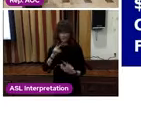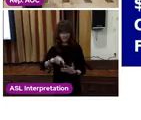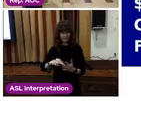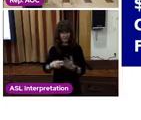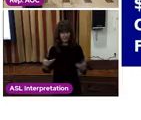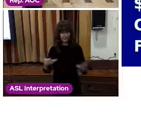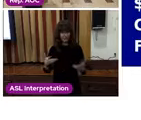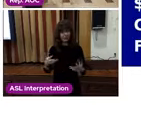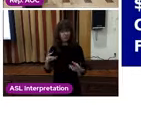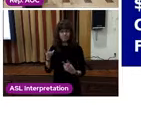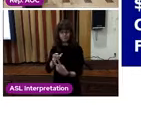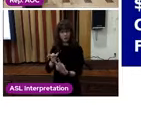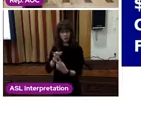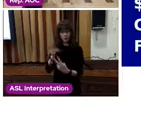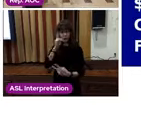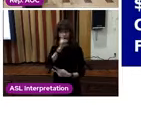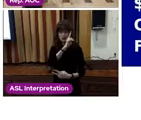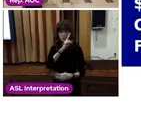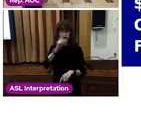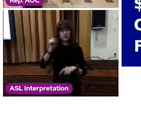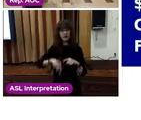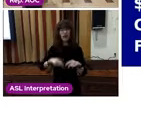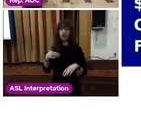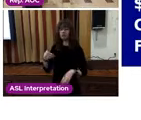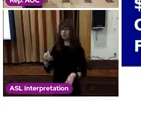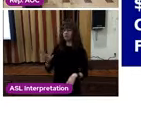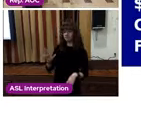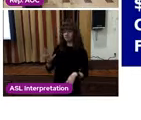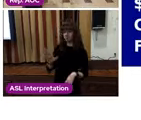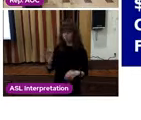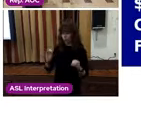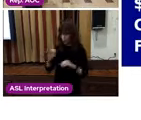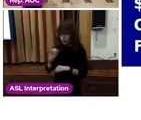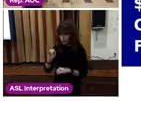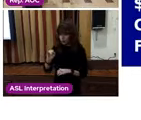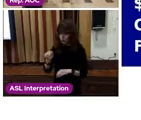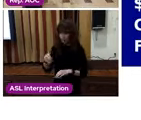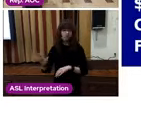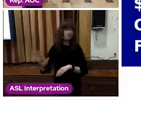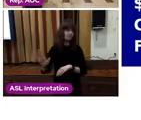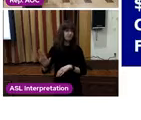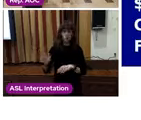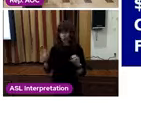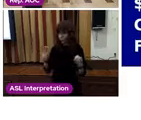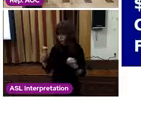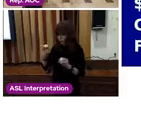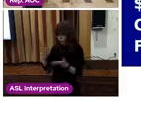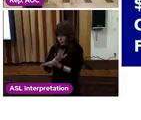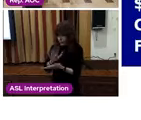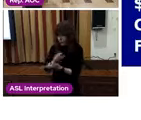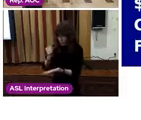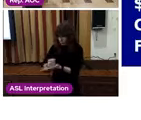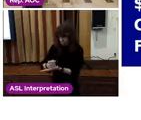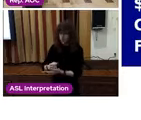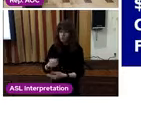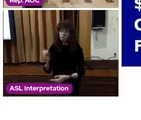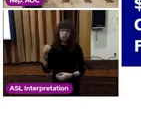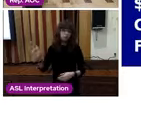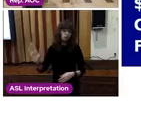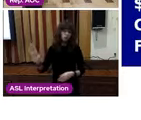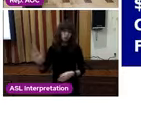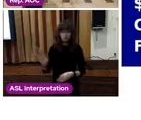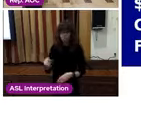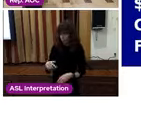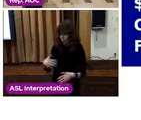means is that they will never turn you away based on your insurance status, your documentation status,